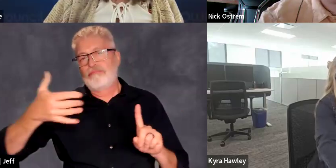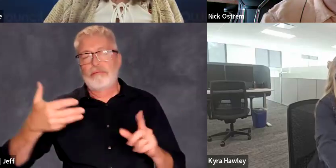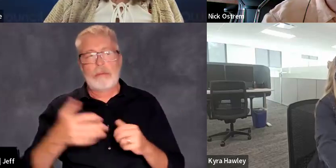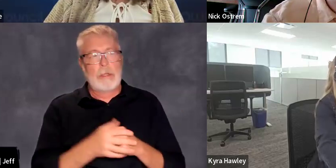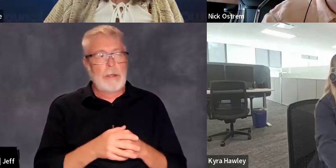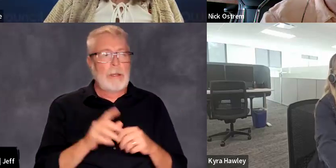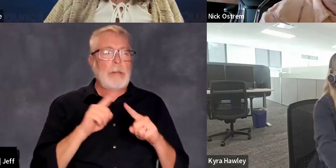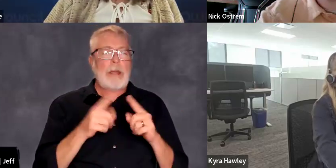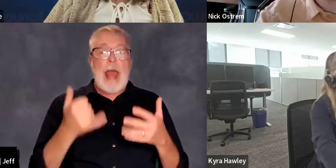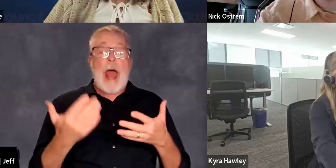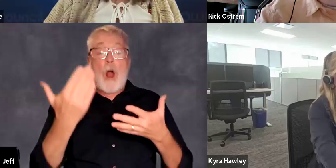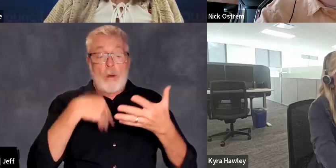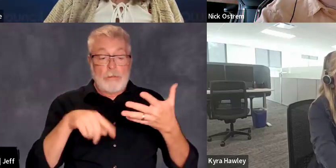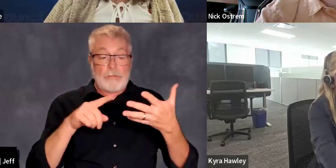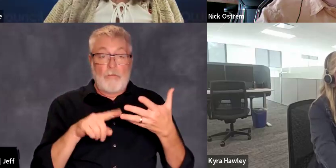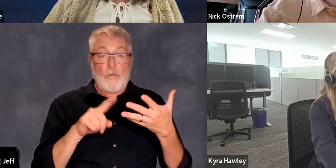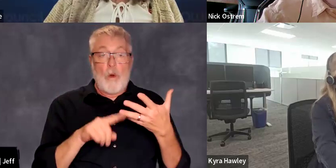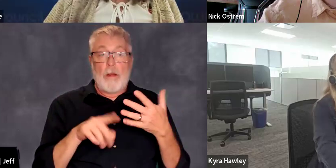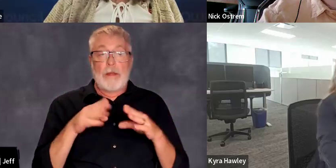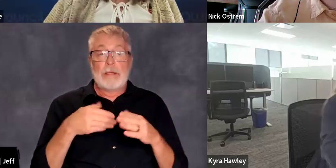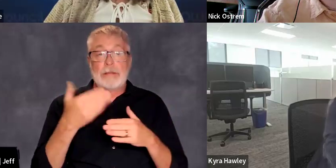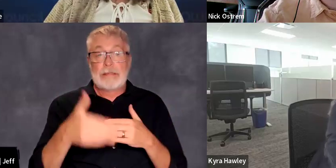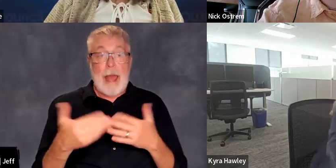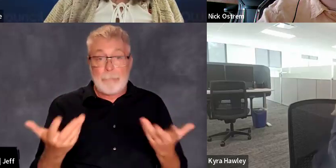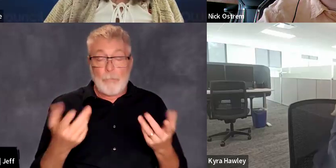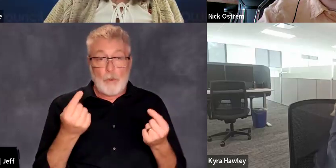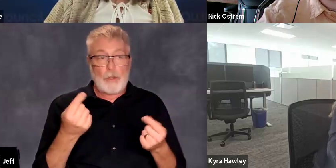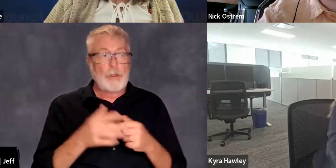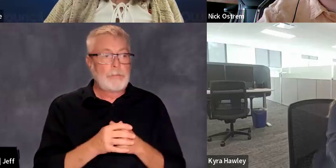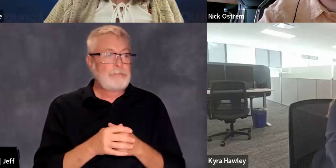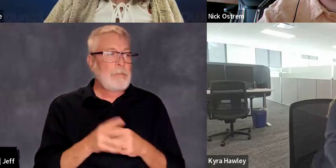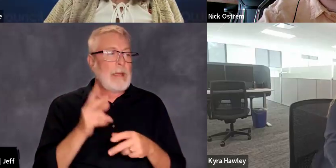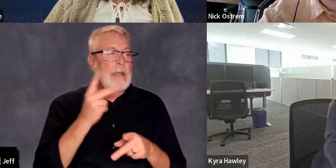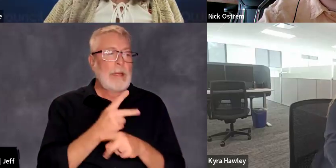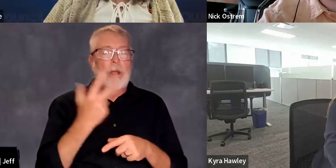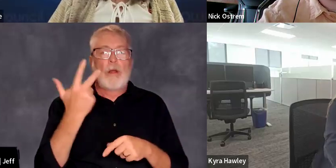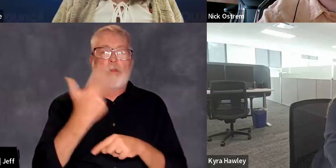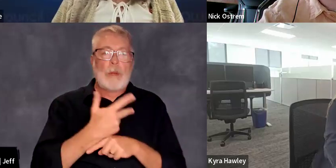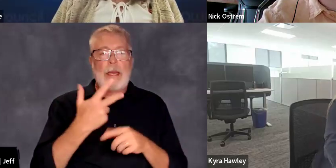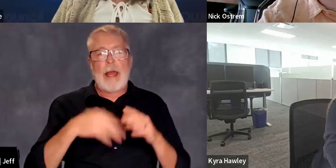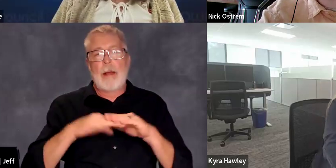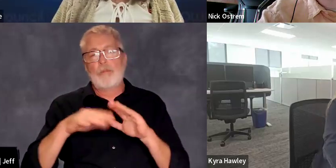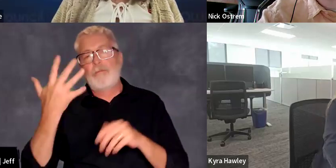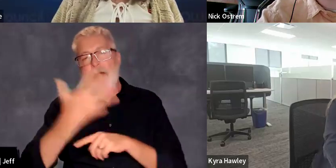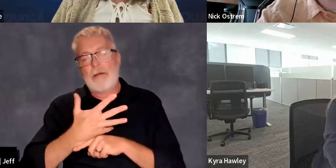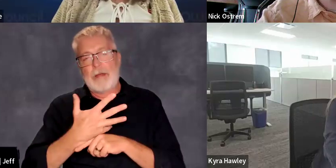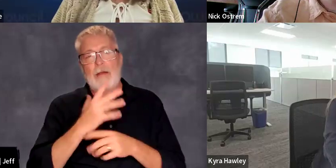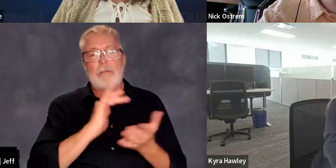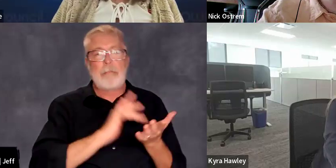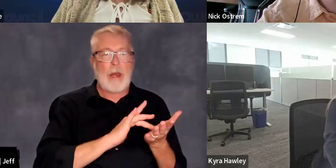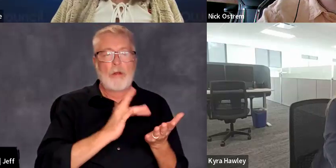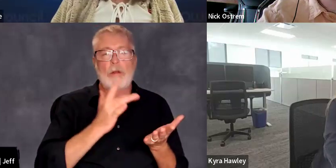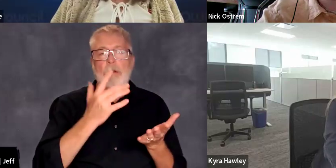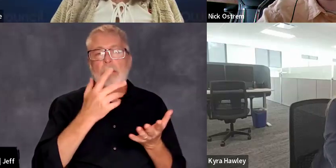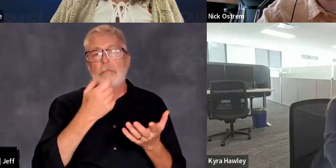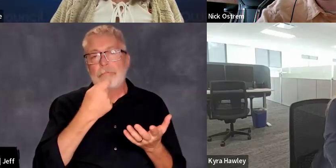but we're going to go into step 4 now. So step 4 is keeping a 3 to 5 day supply of medications and medical supplies.